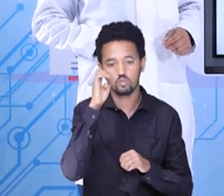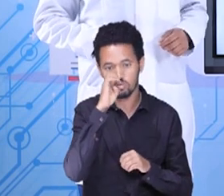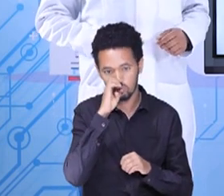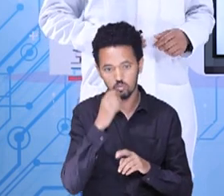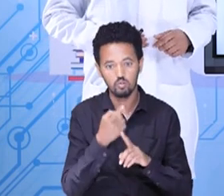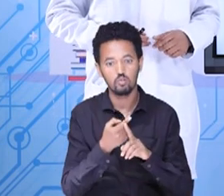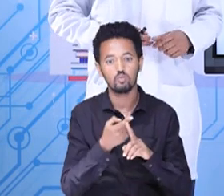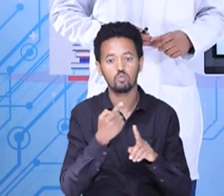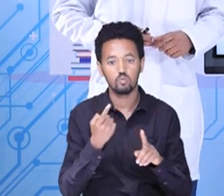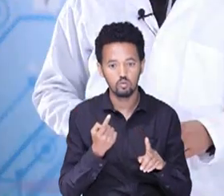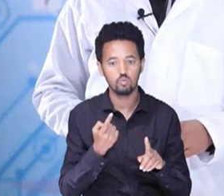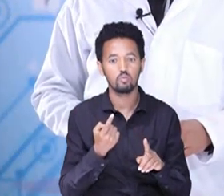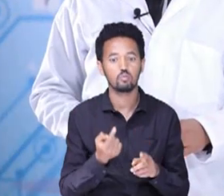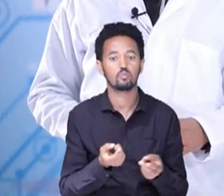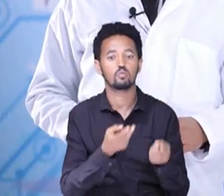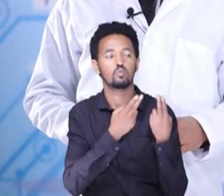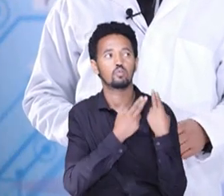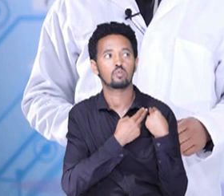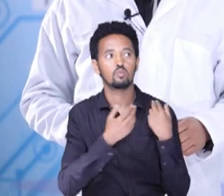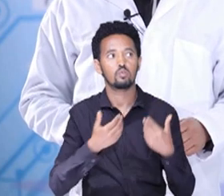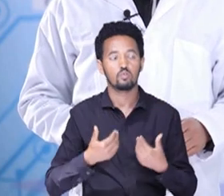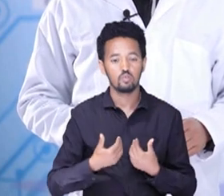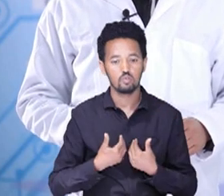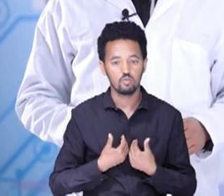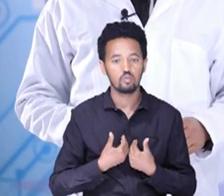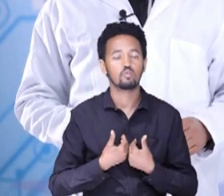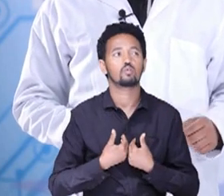Ethiopia from autocracy to revolution